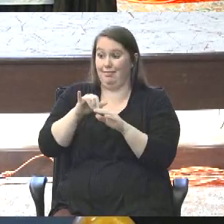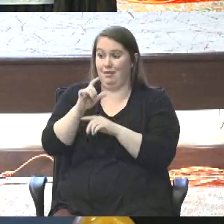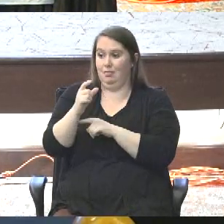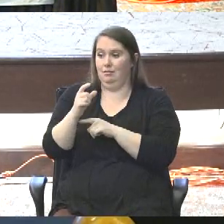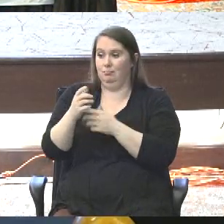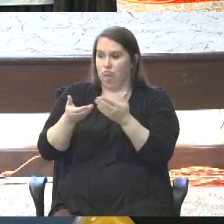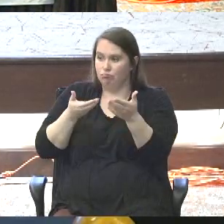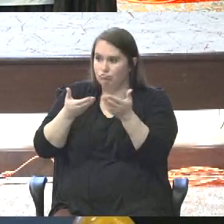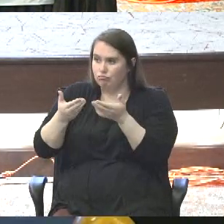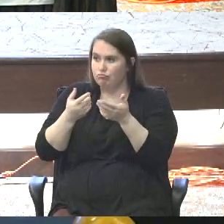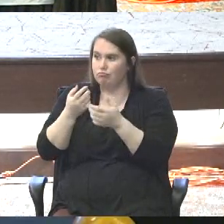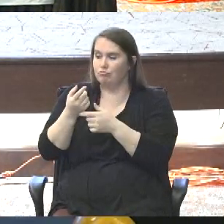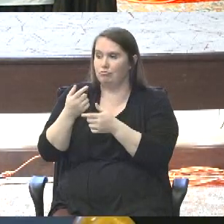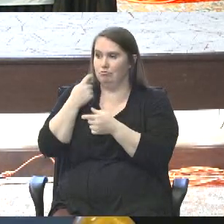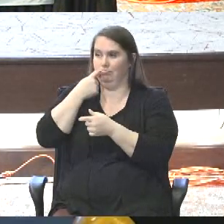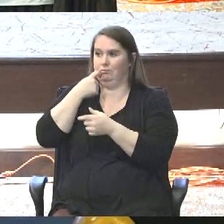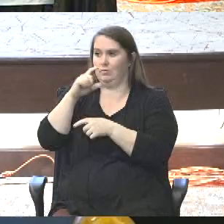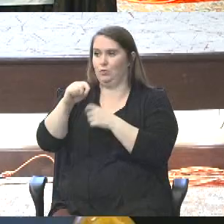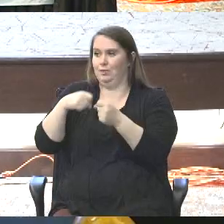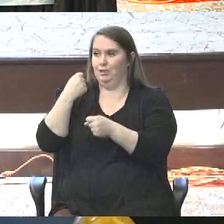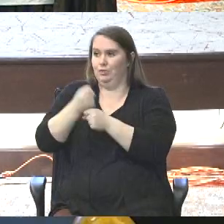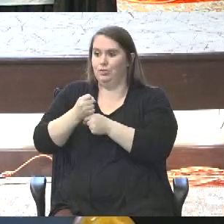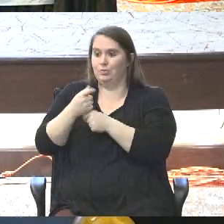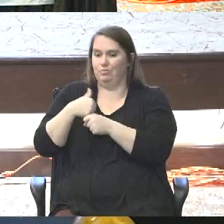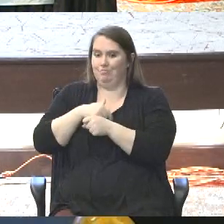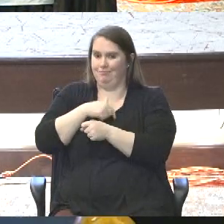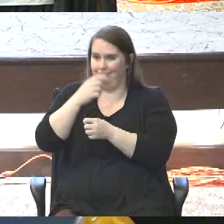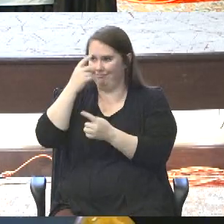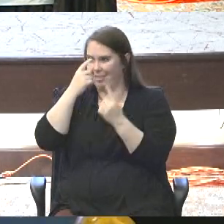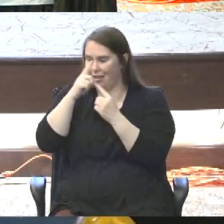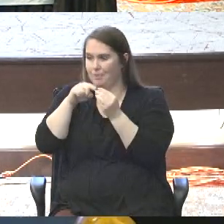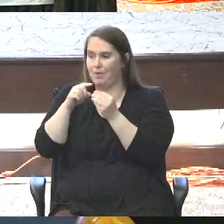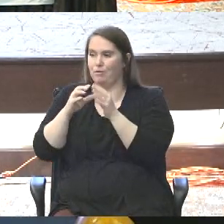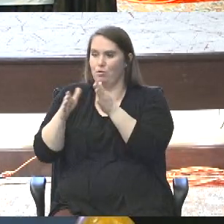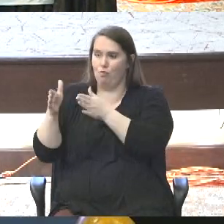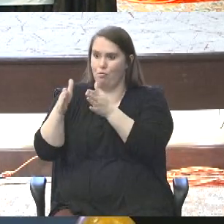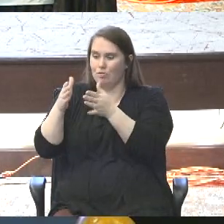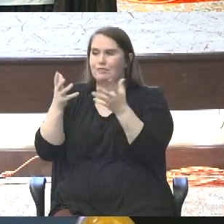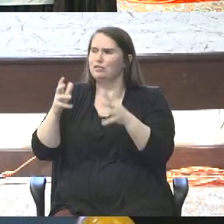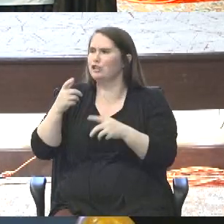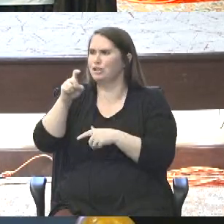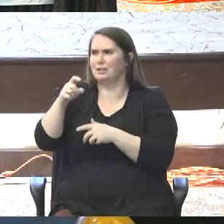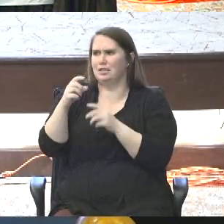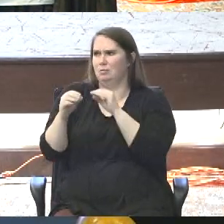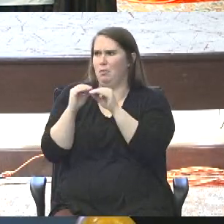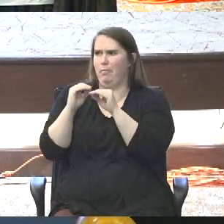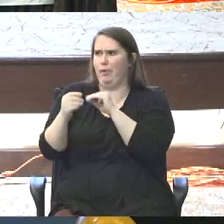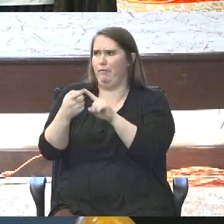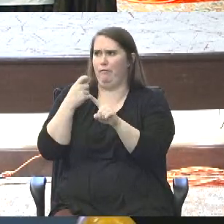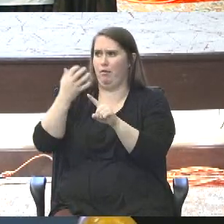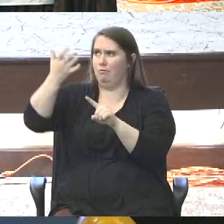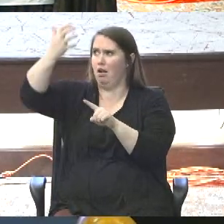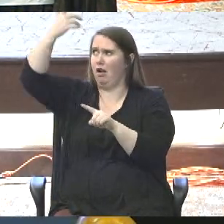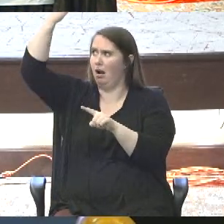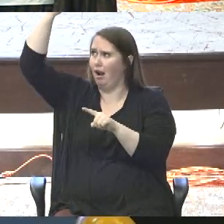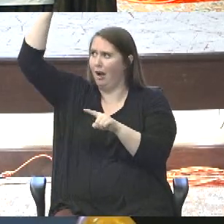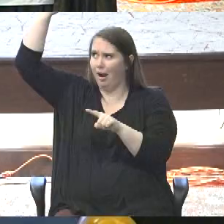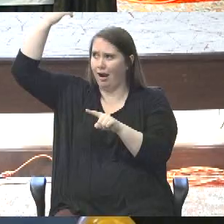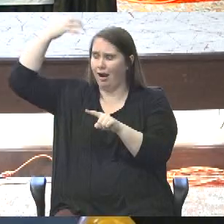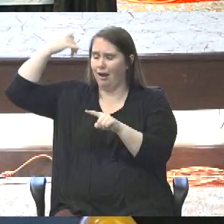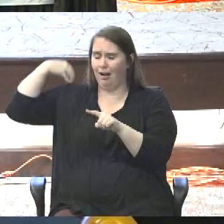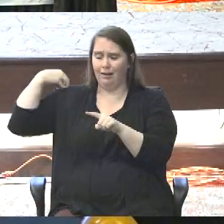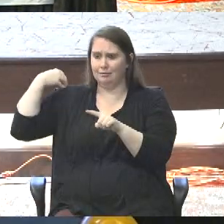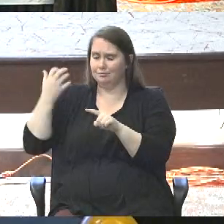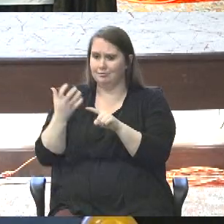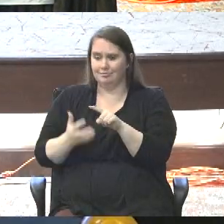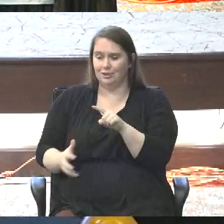decades. I mean, you know what I mean? We'd like to think of the roads that need repair as being from faceless councils way in the past, you